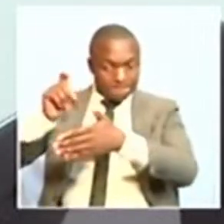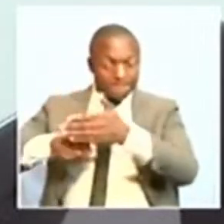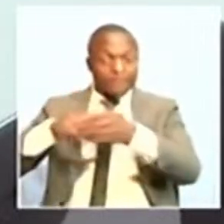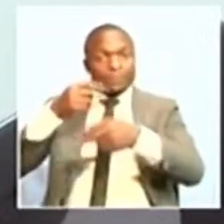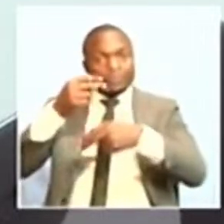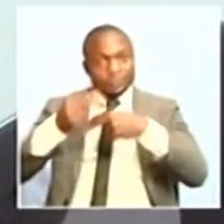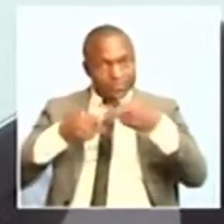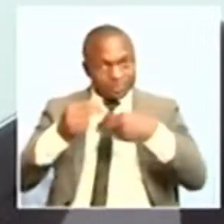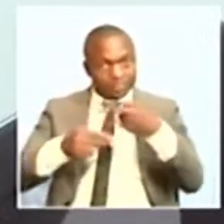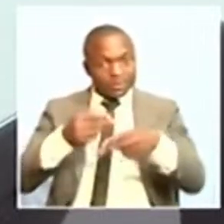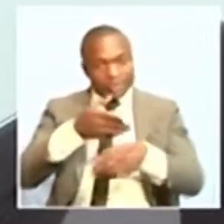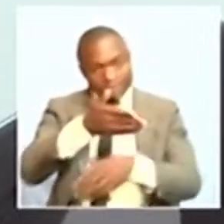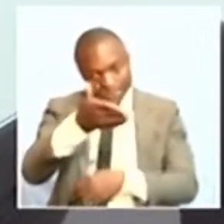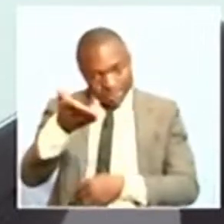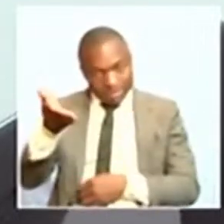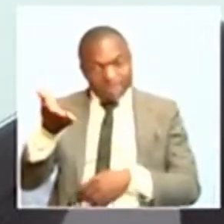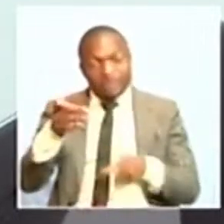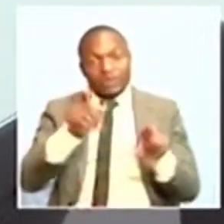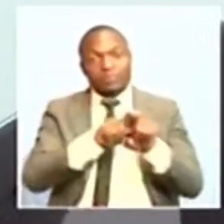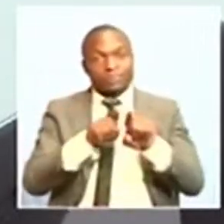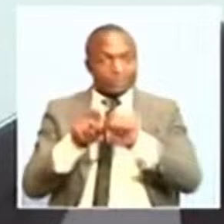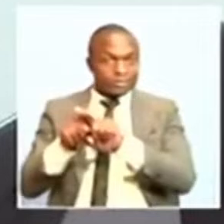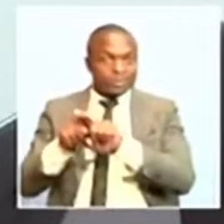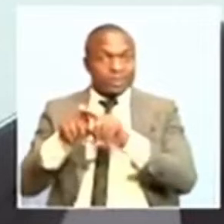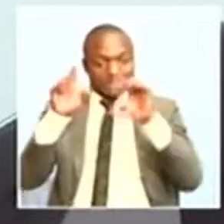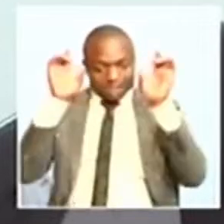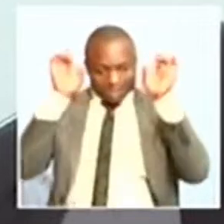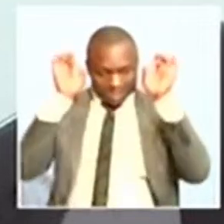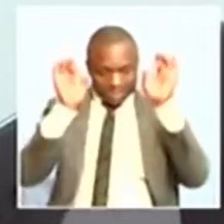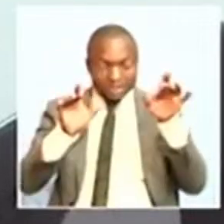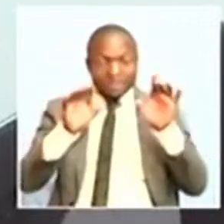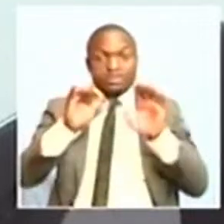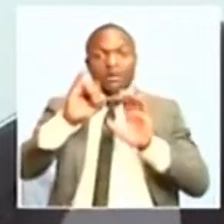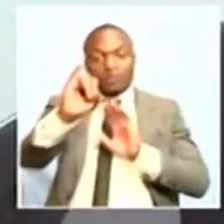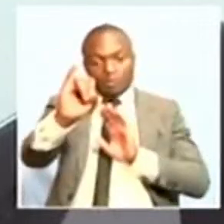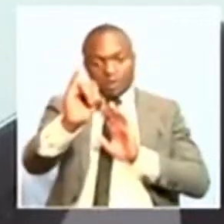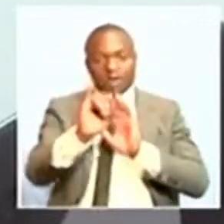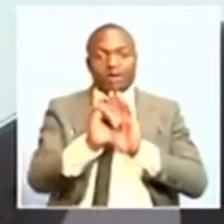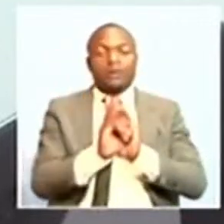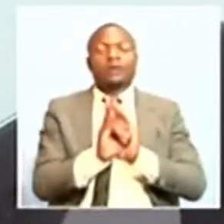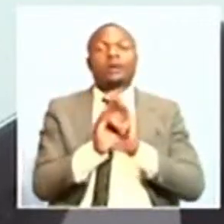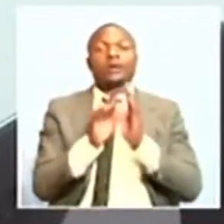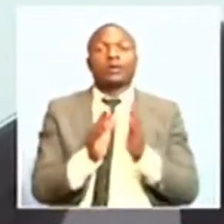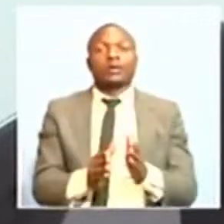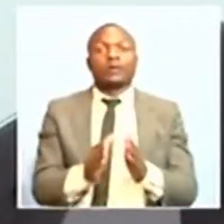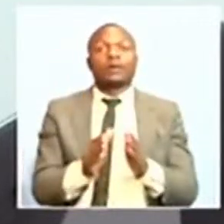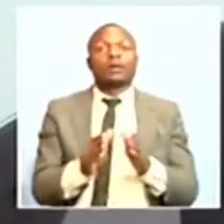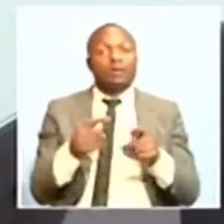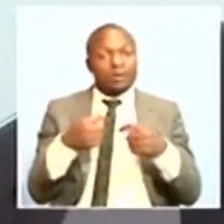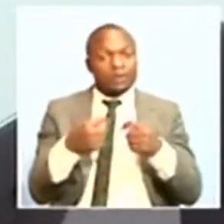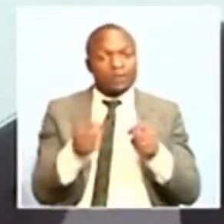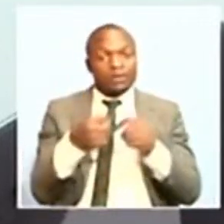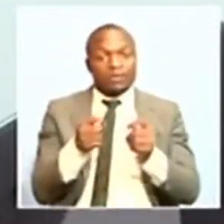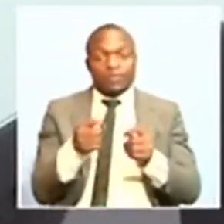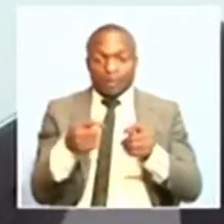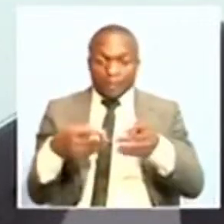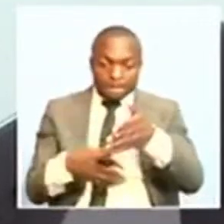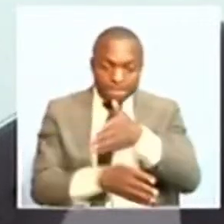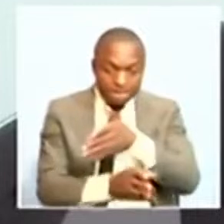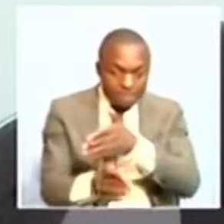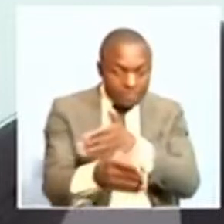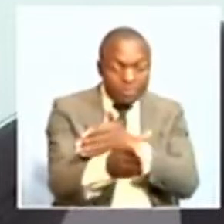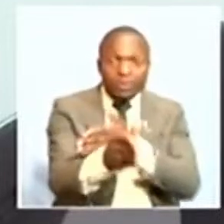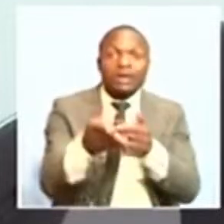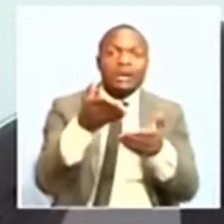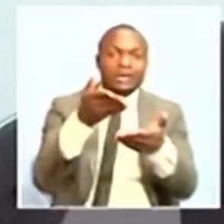there's also a risk for importers to try to smuggle these products